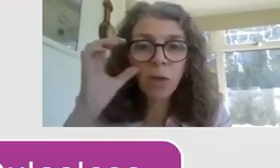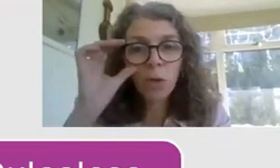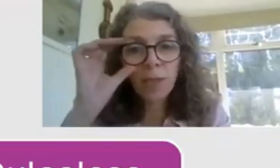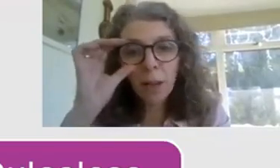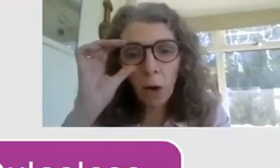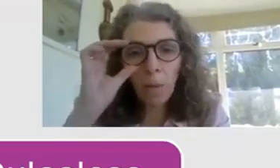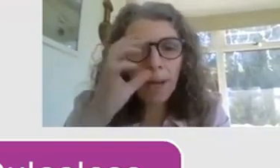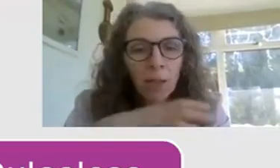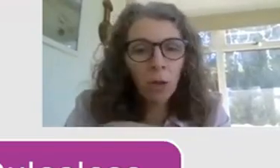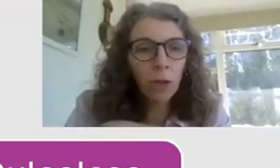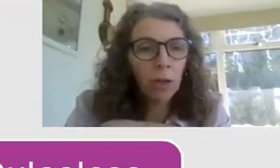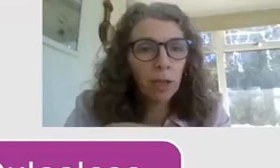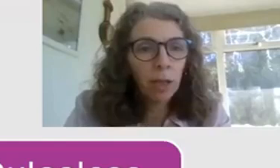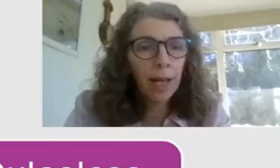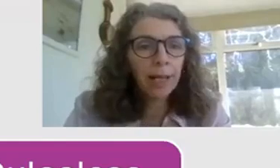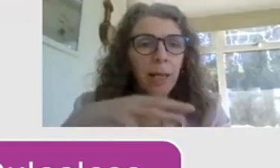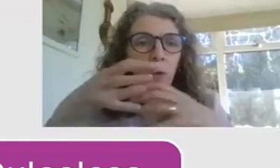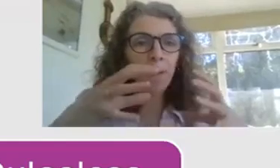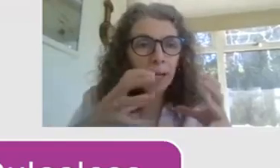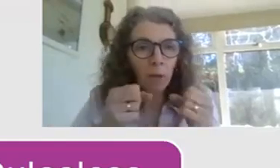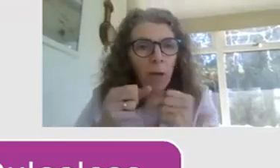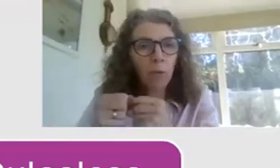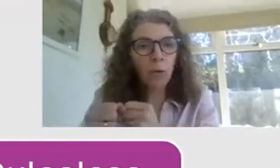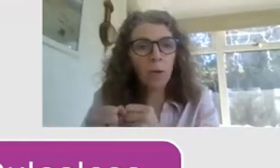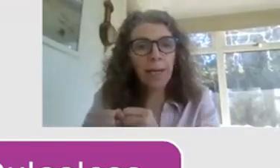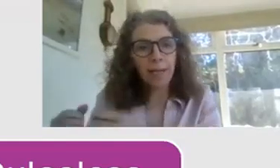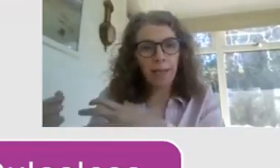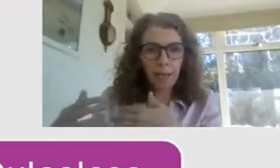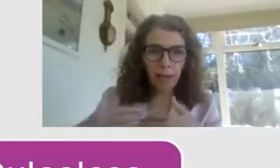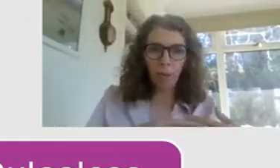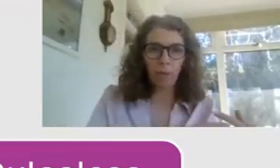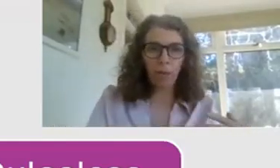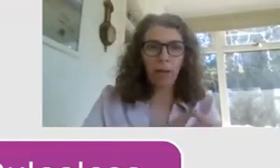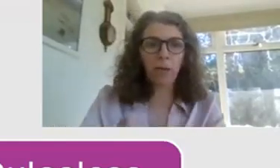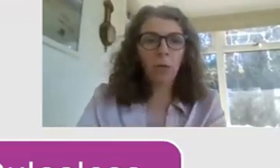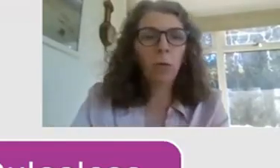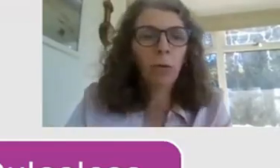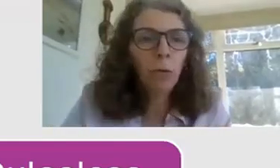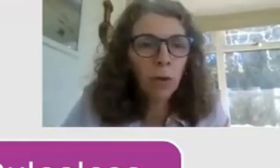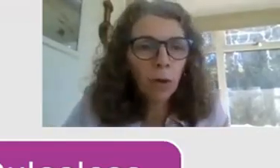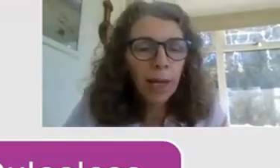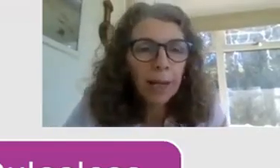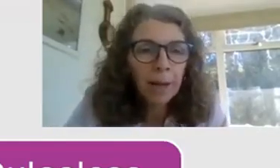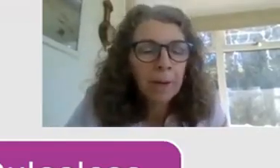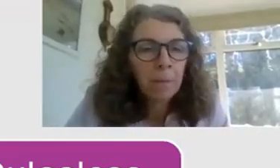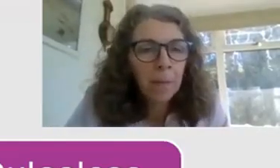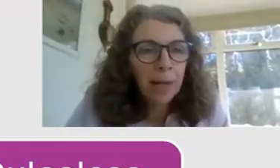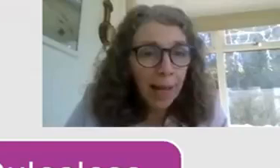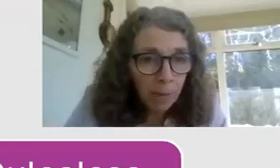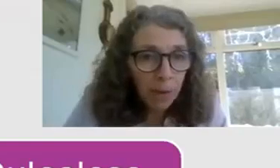squeezers. So Senokot, Bizacodal, Dulcolax, they will make your bowel squeeze to help stool go through. So